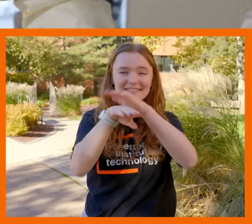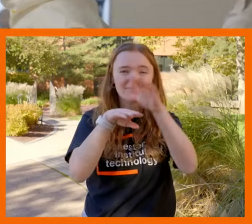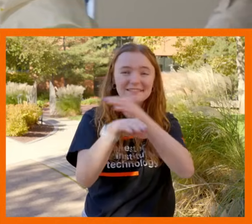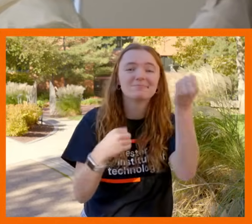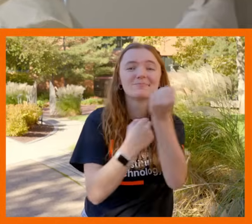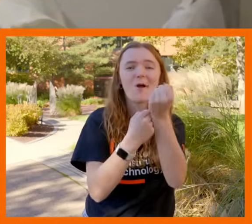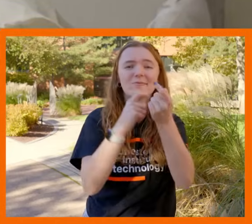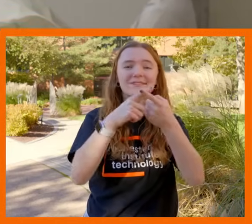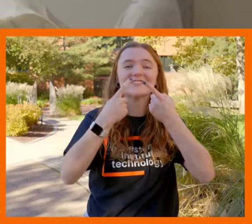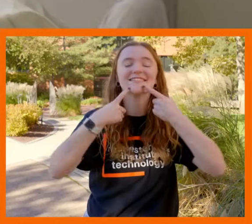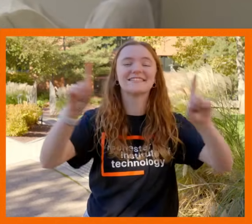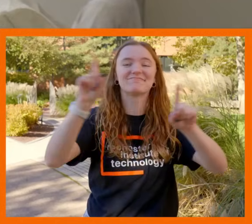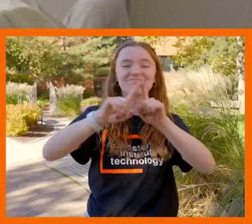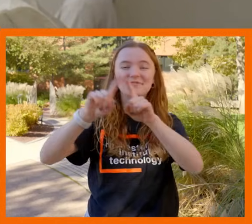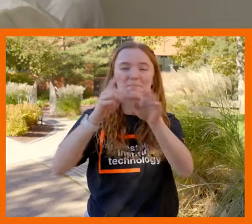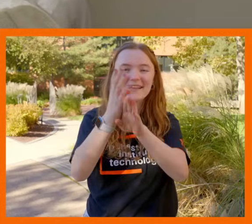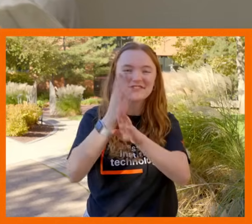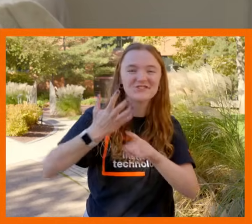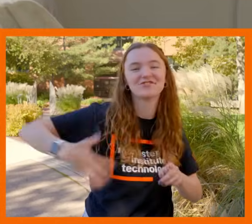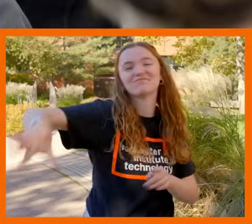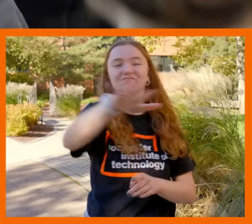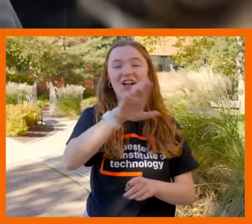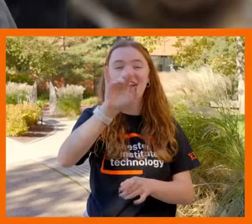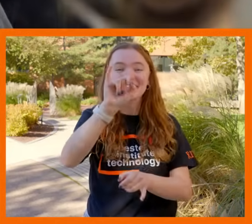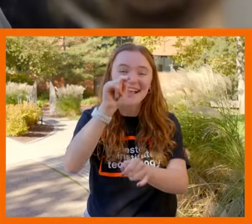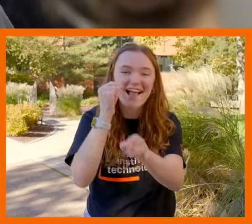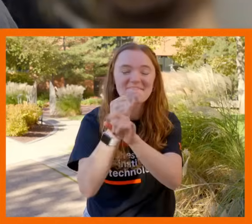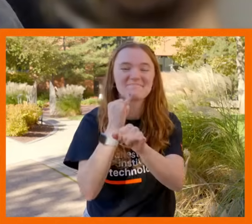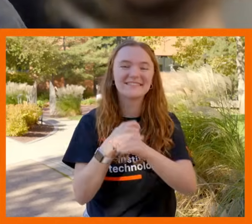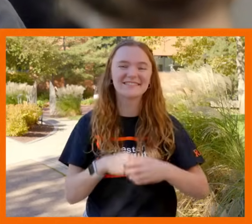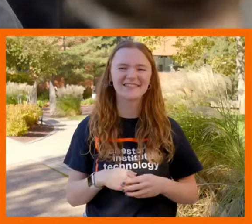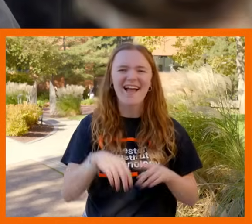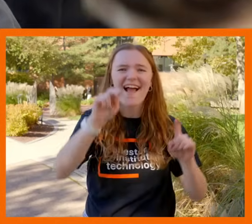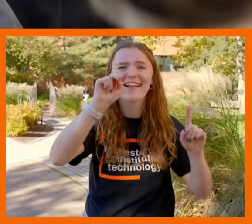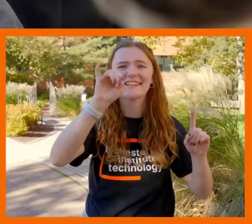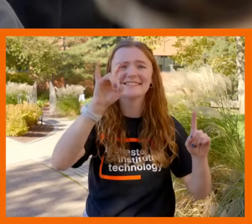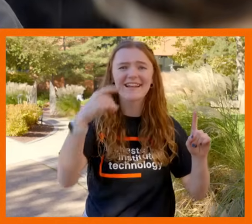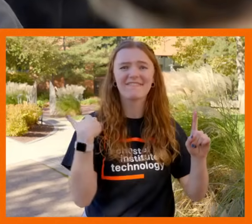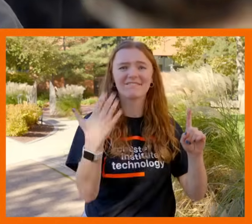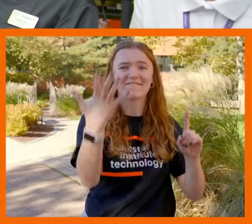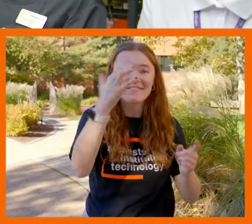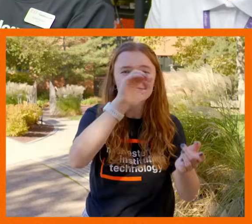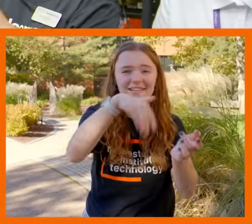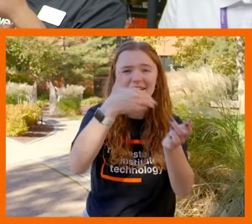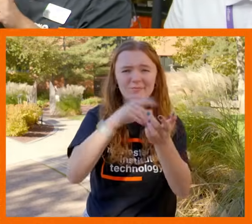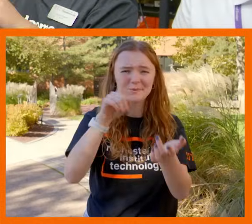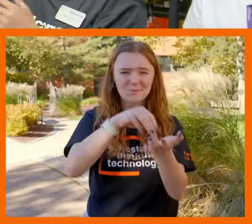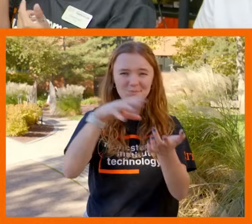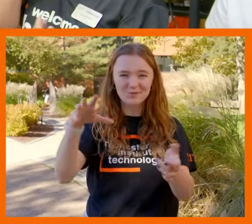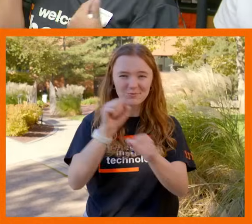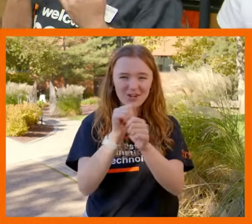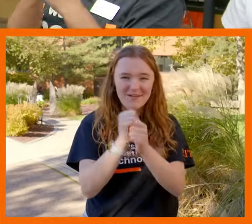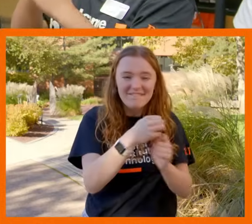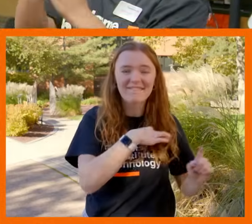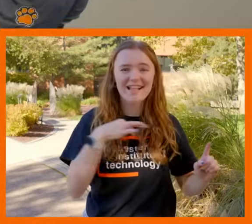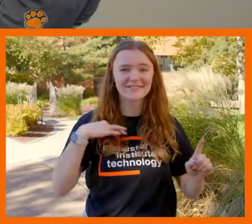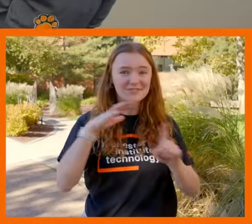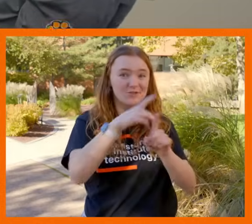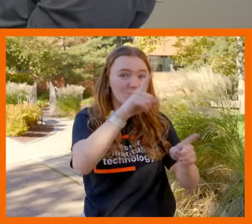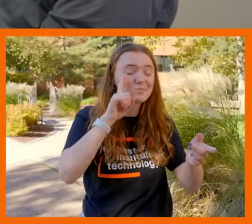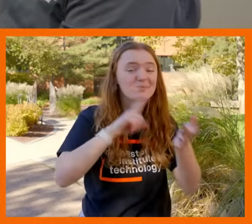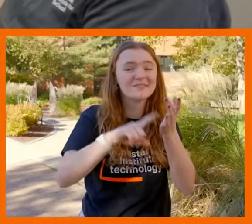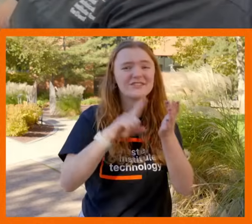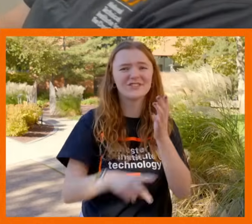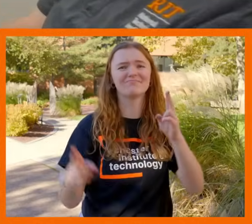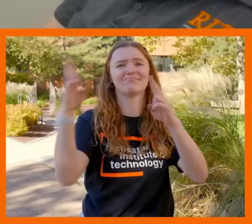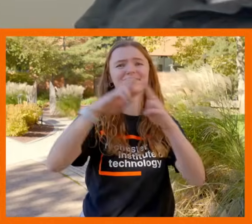and unmatched accessibility and support to succeed in any major across RIT's campus. NTID has 5 centers where students